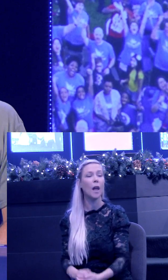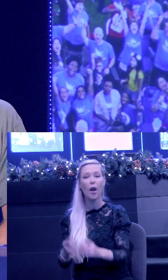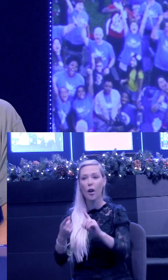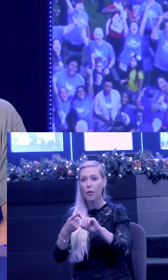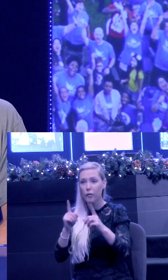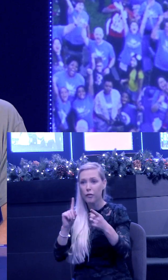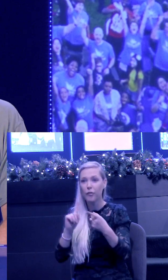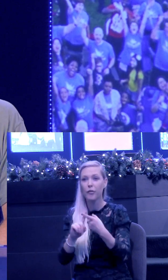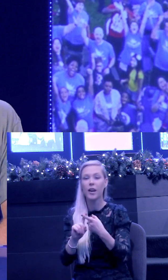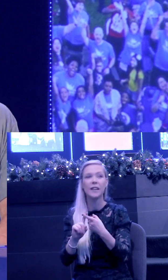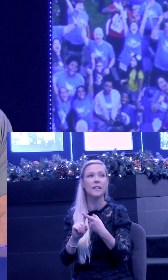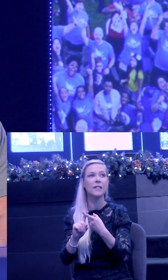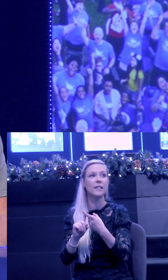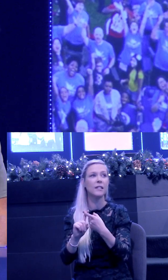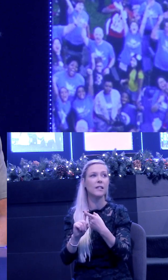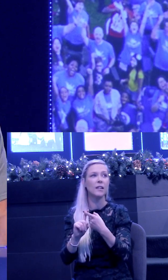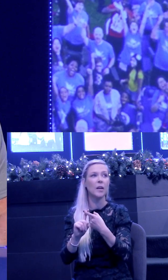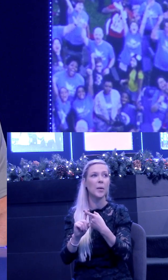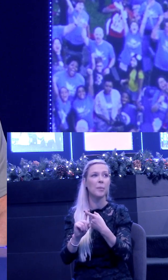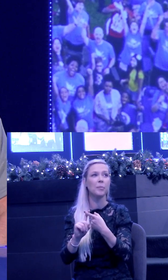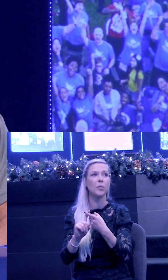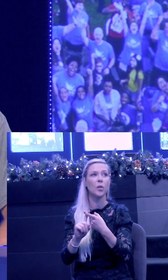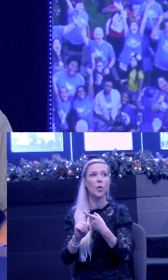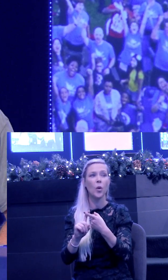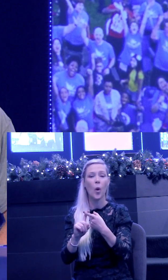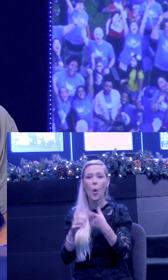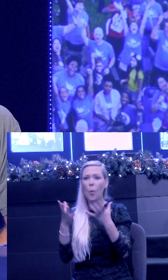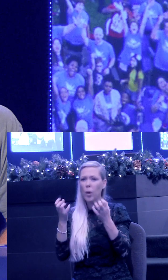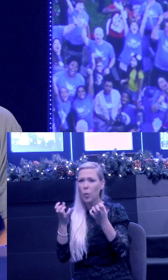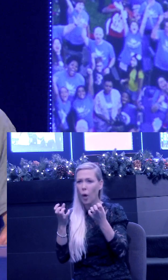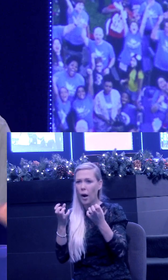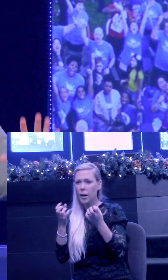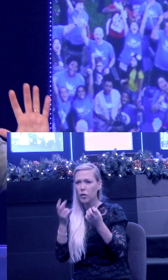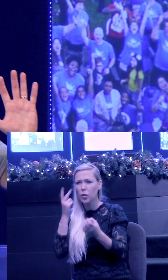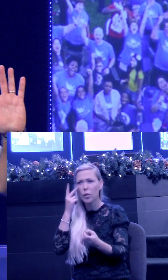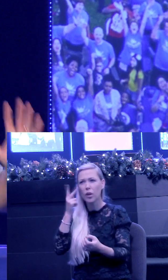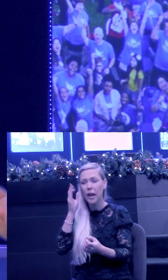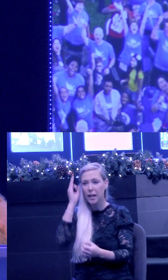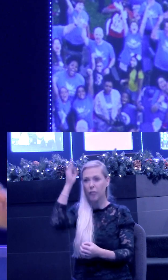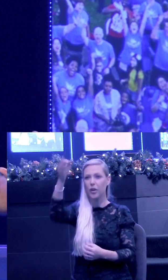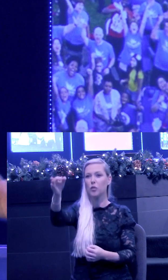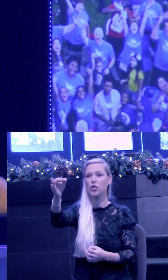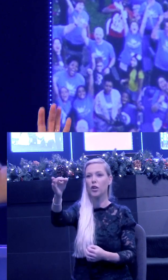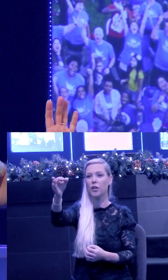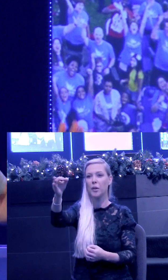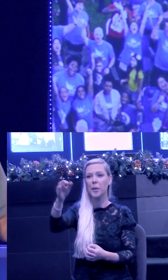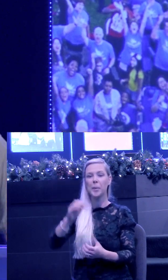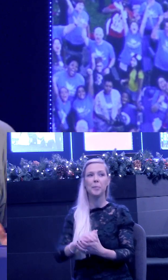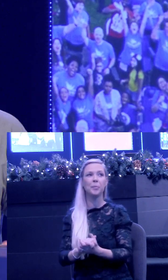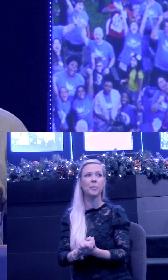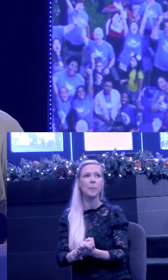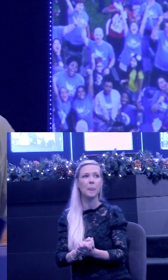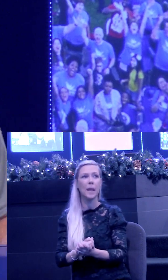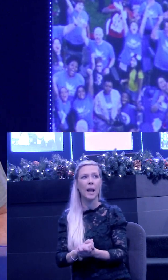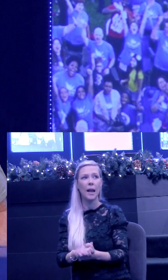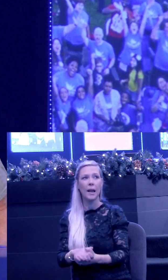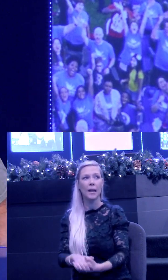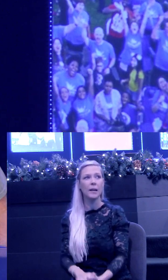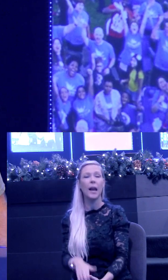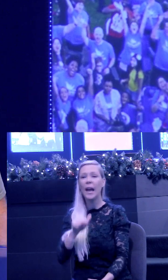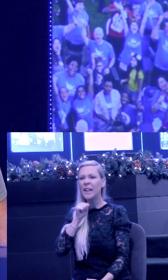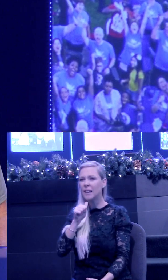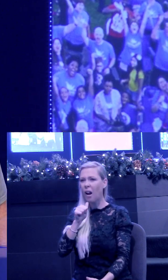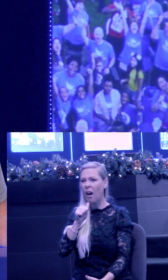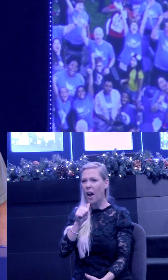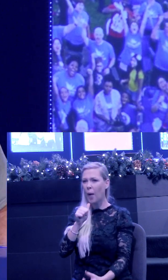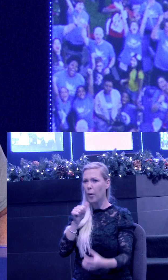are an externally focused church. It is not our desire to be the best church in